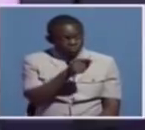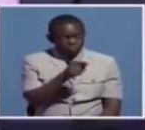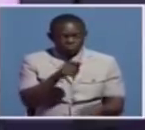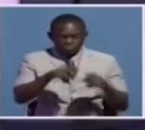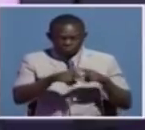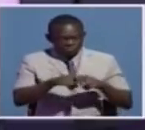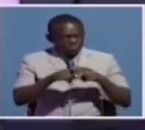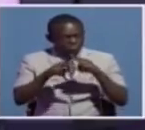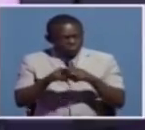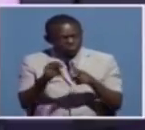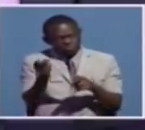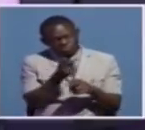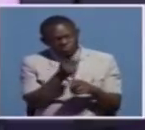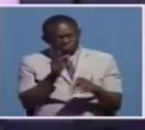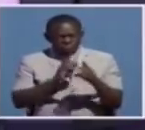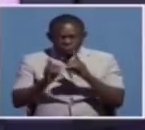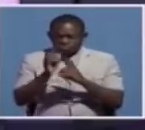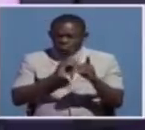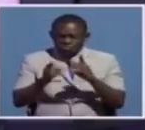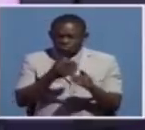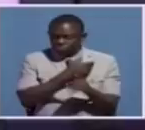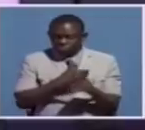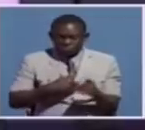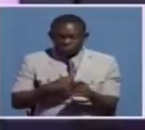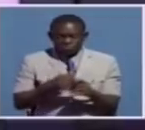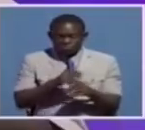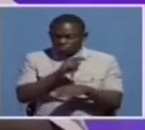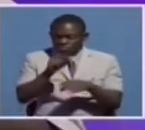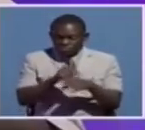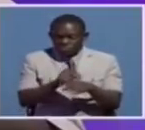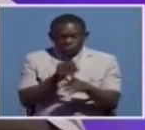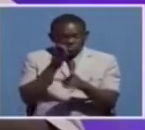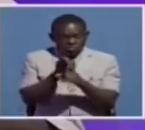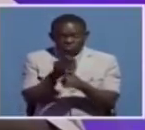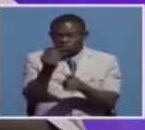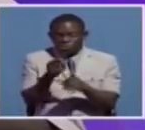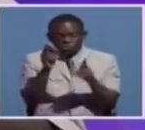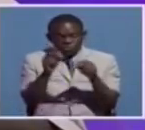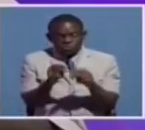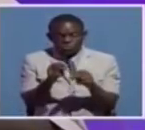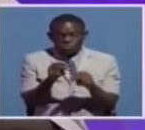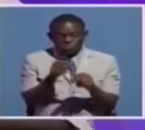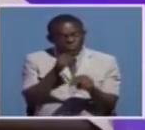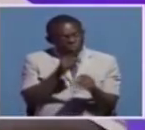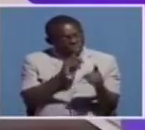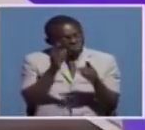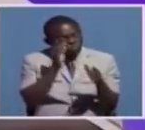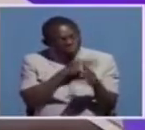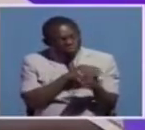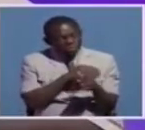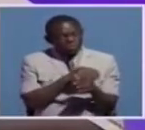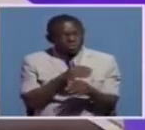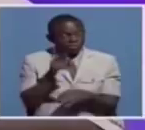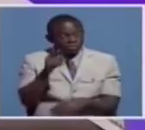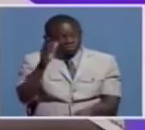was not blowing in his favor. He knew it himself. He's been a political animal. He understood what was, and in his case,